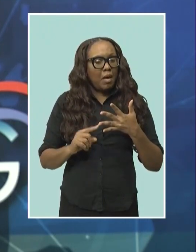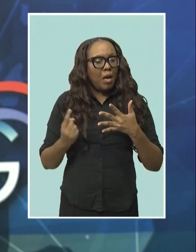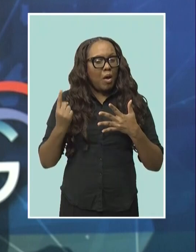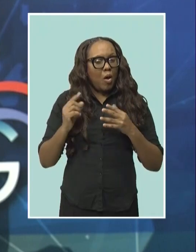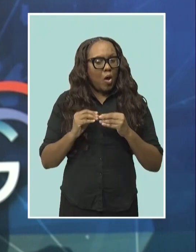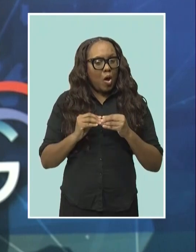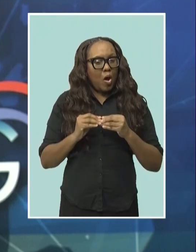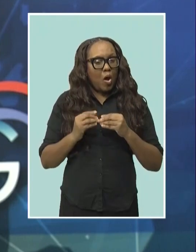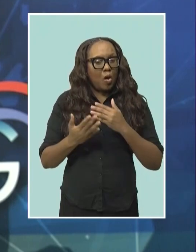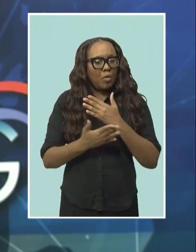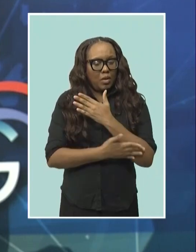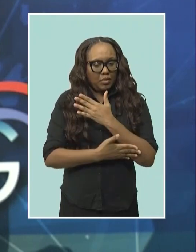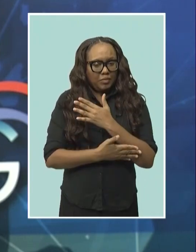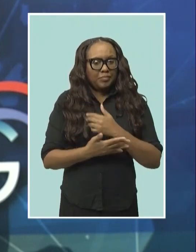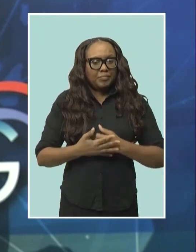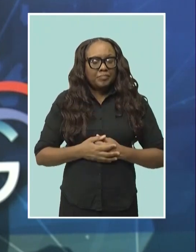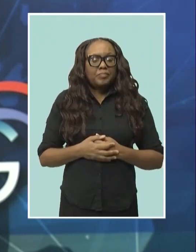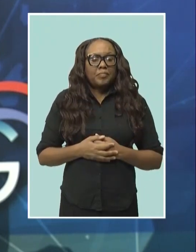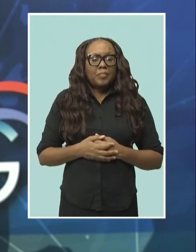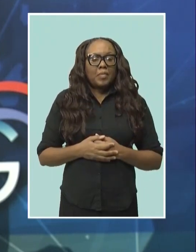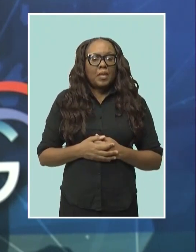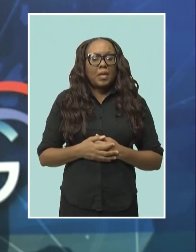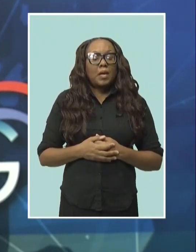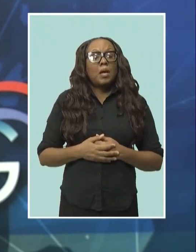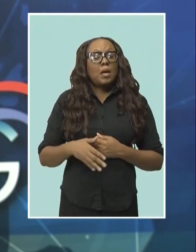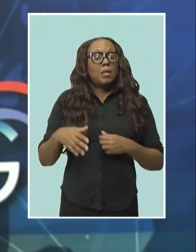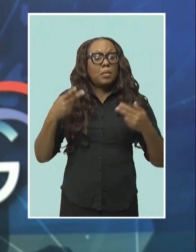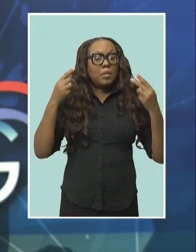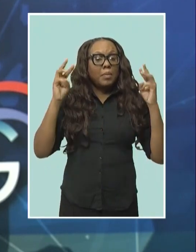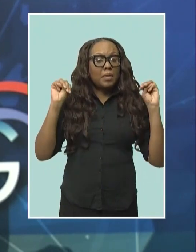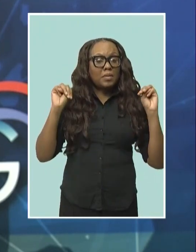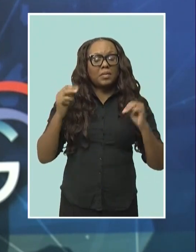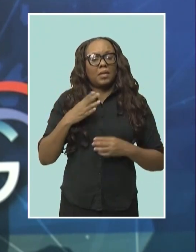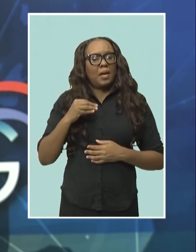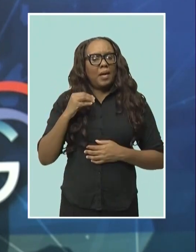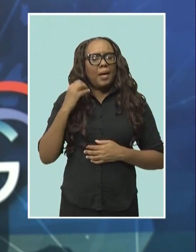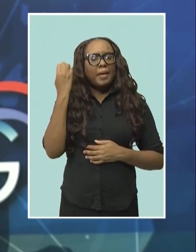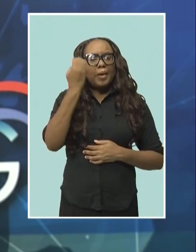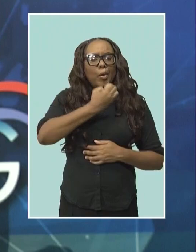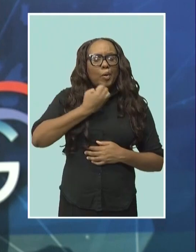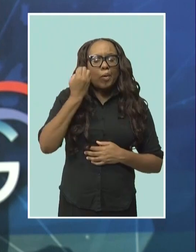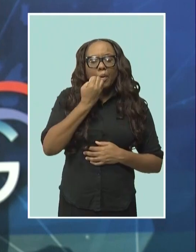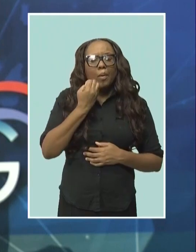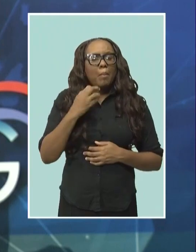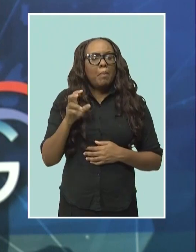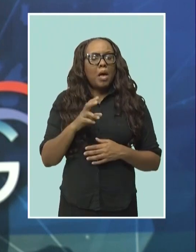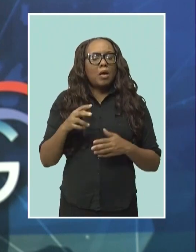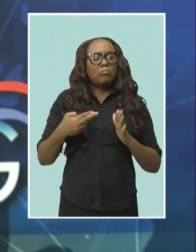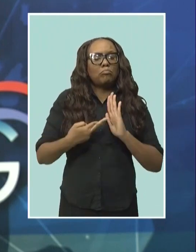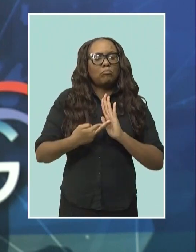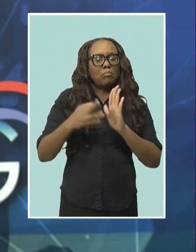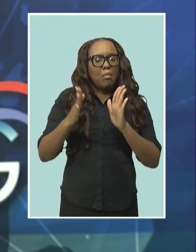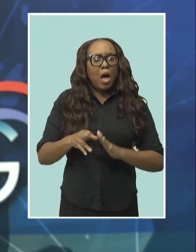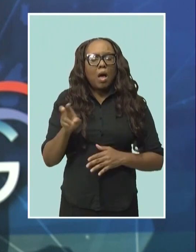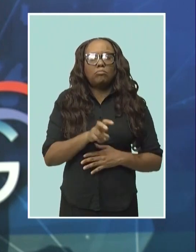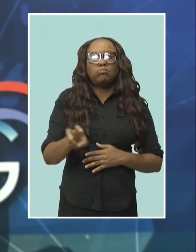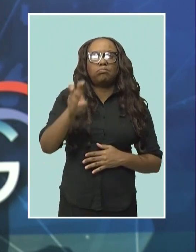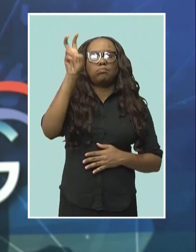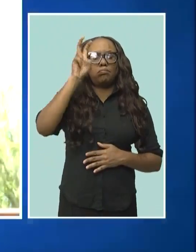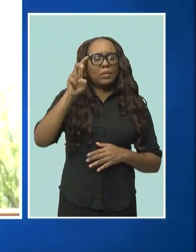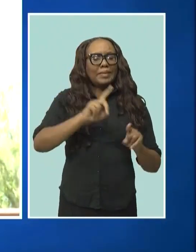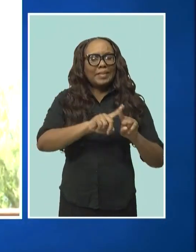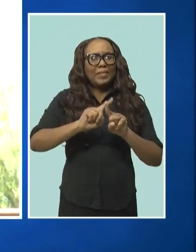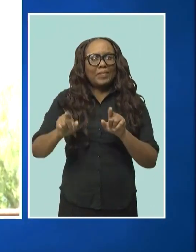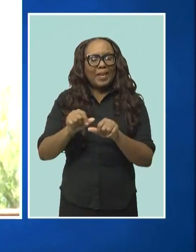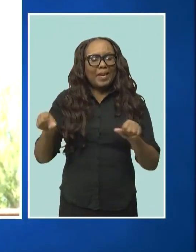Commission, His Excellency Frans Timmermans, toured a number of communities here in Barbados impacted by climate change.